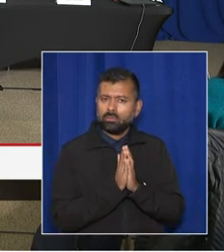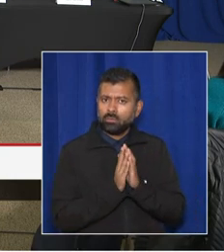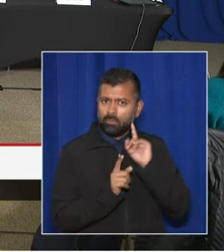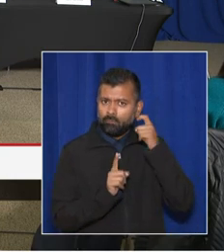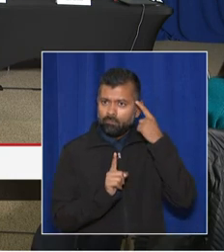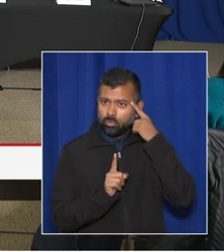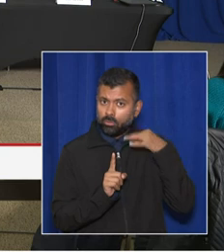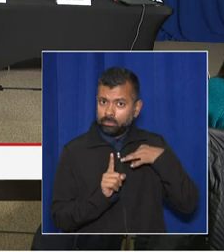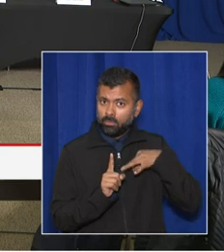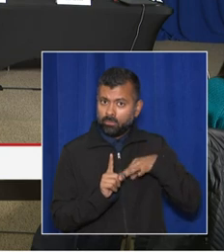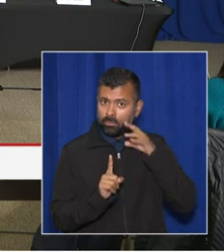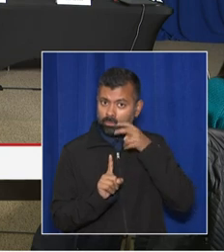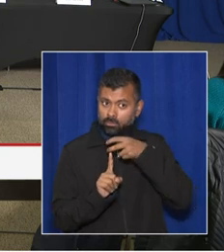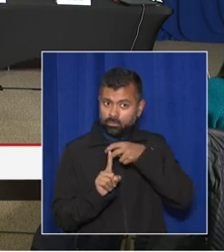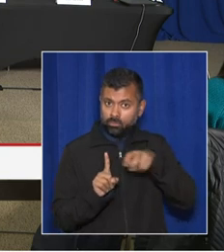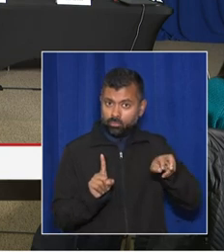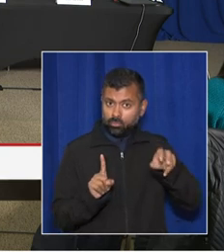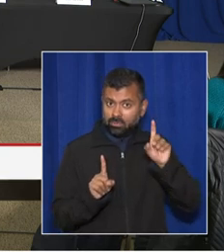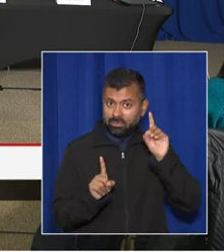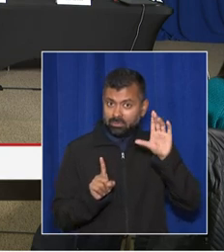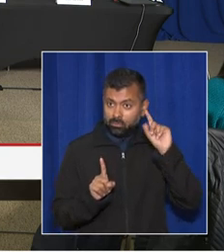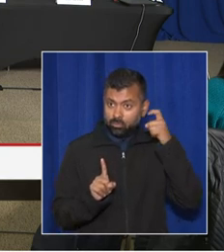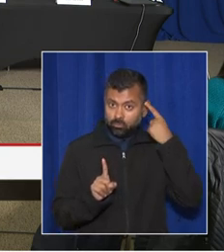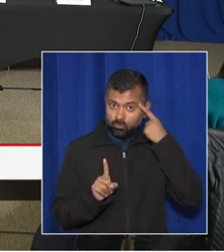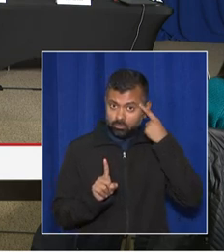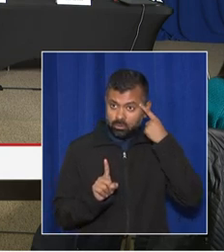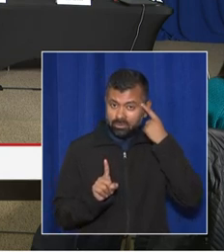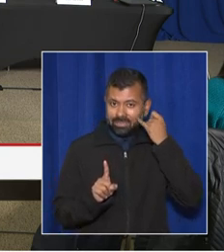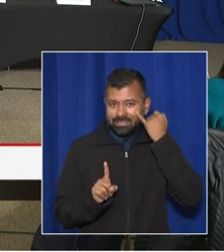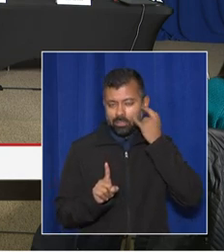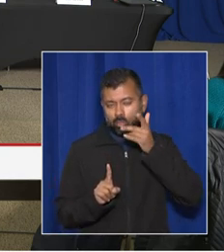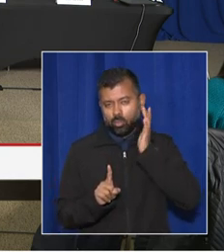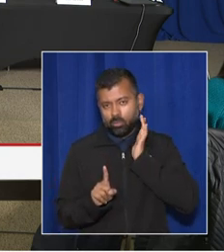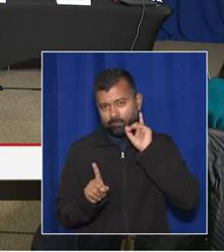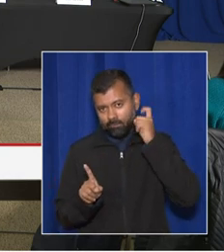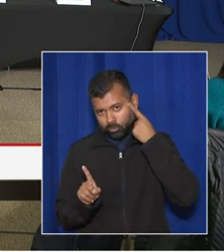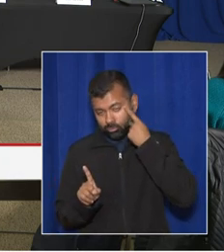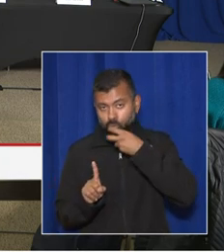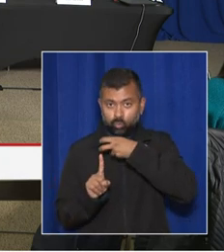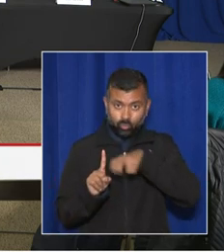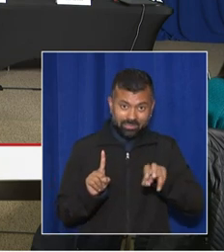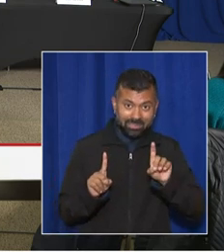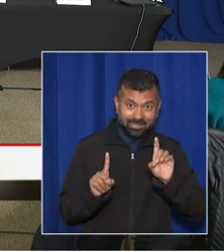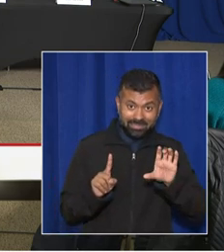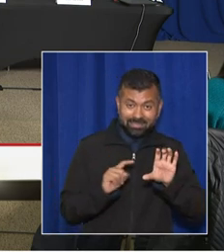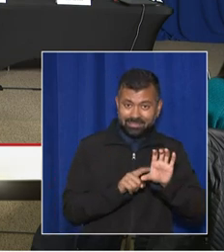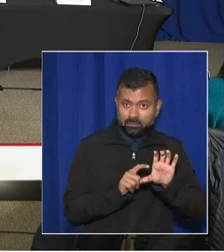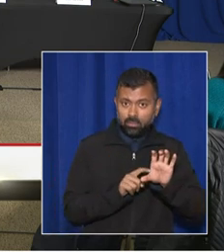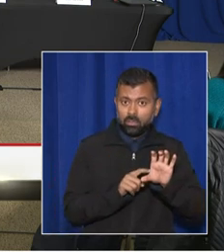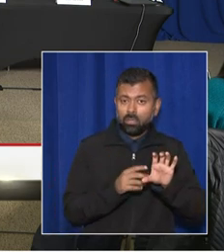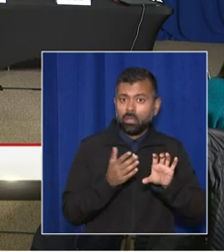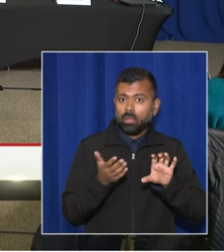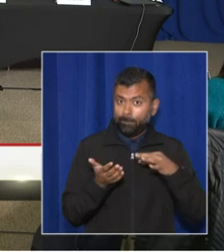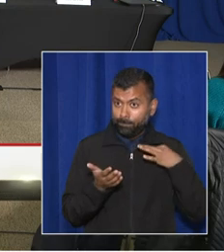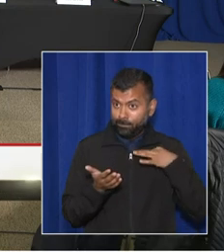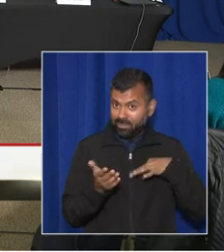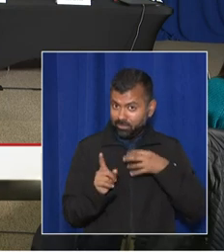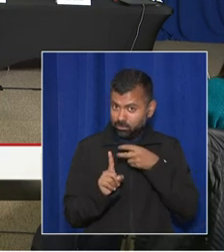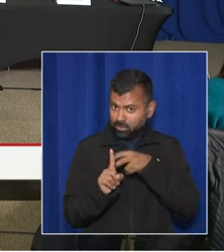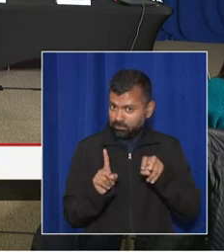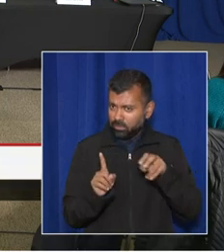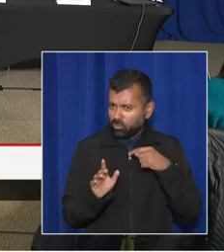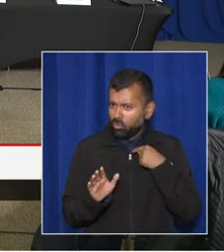transferred over to D.C. government if you were employed? And I didn't quite hear the response. The response wasn't clear.